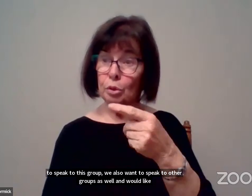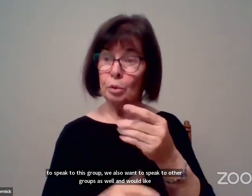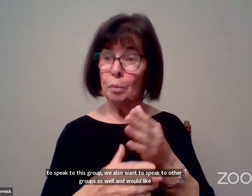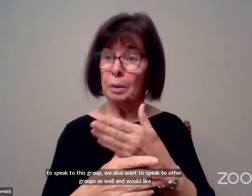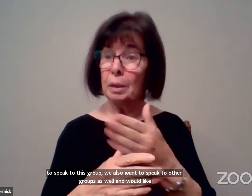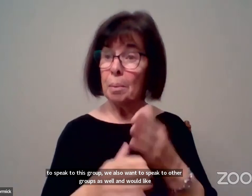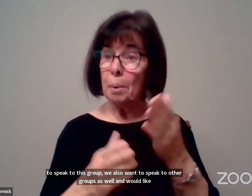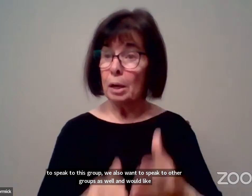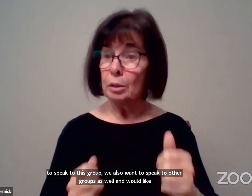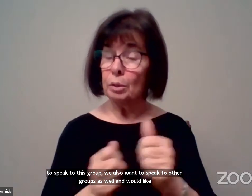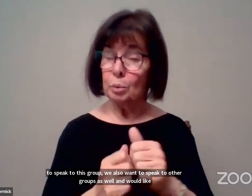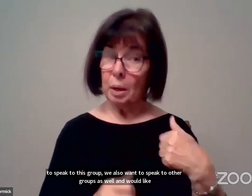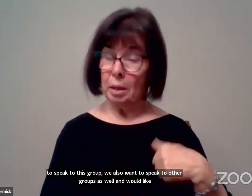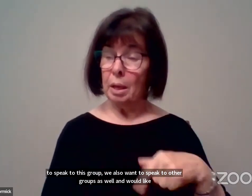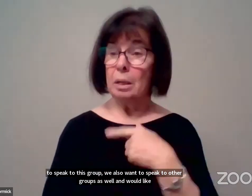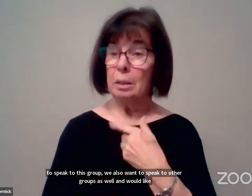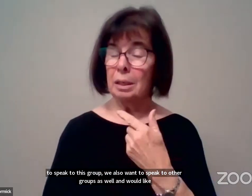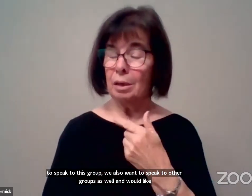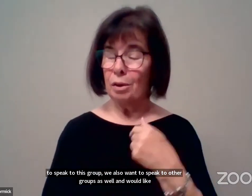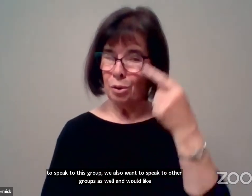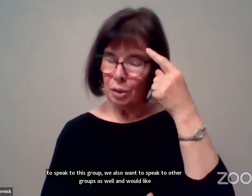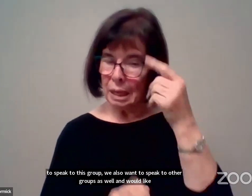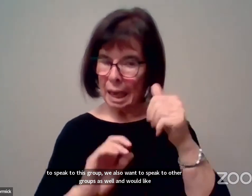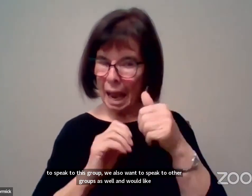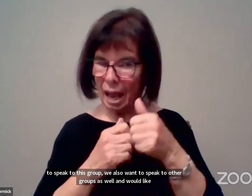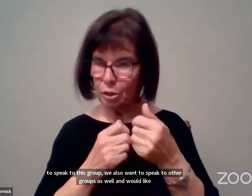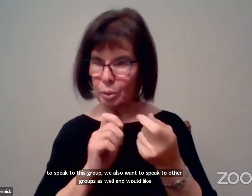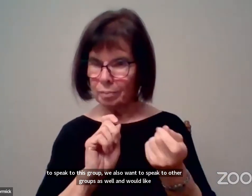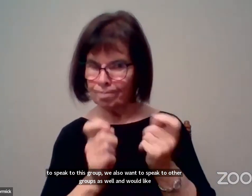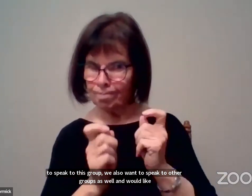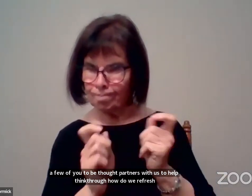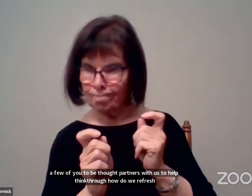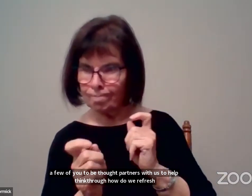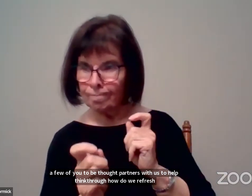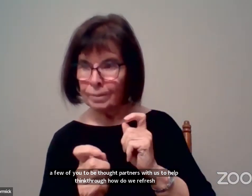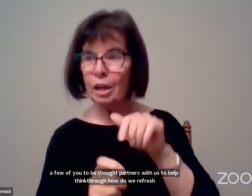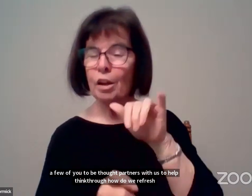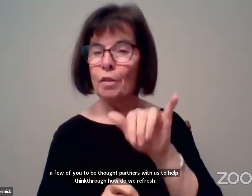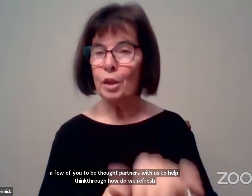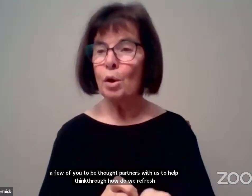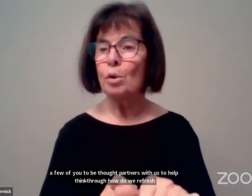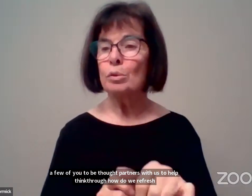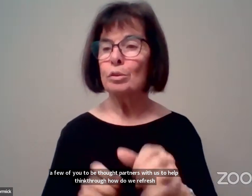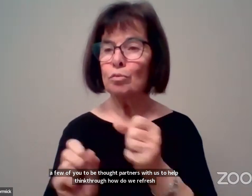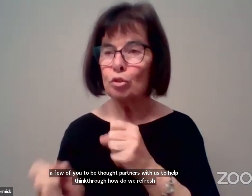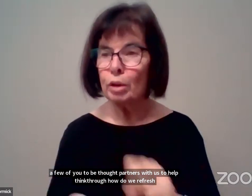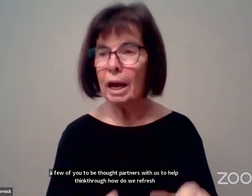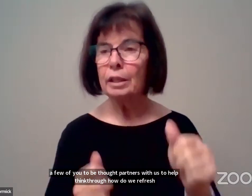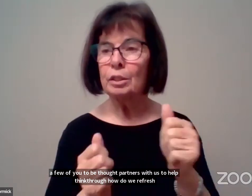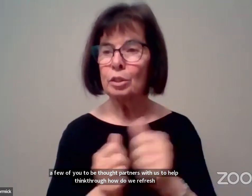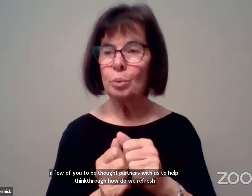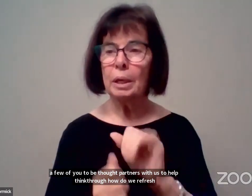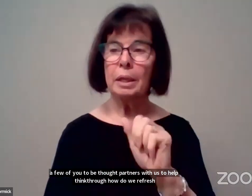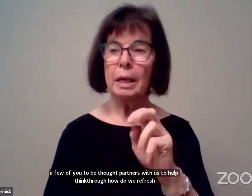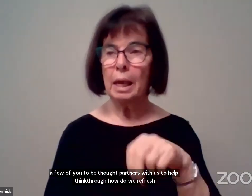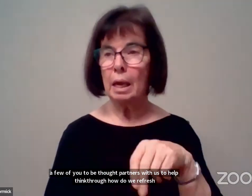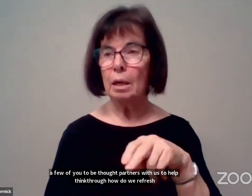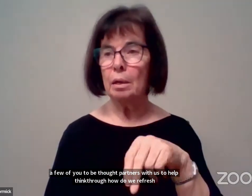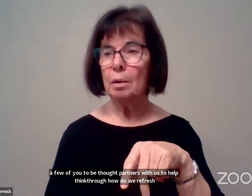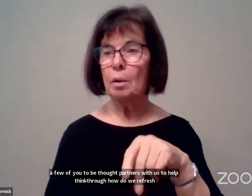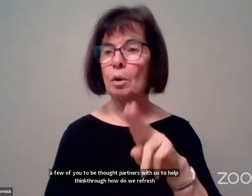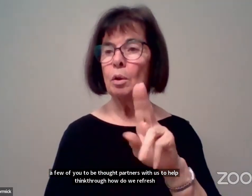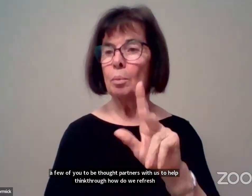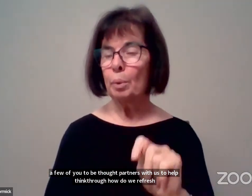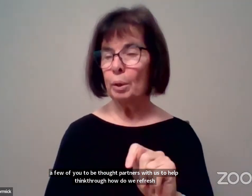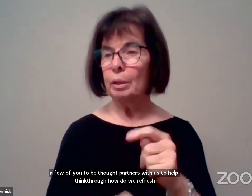do we refresh those strategies with input from partners, both in this table